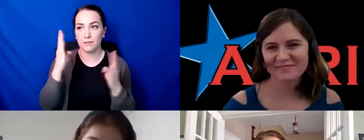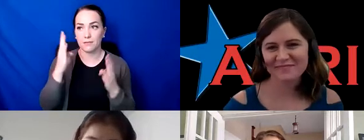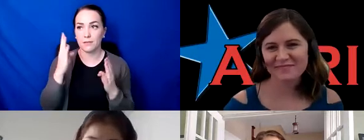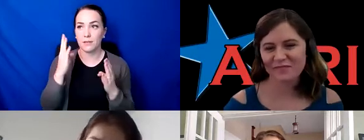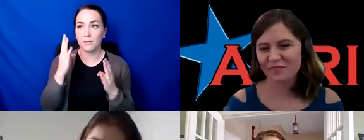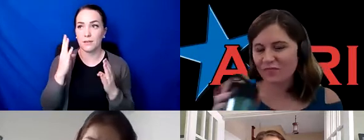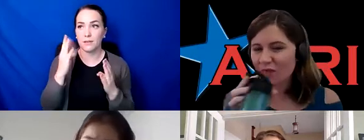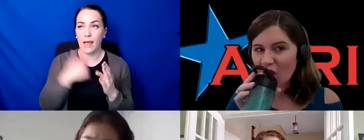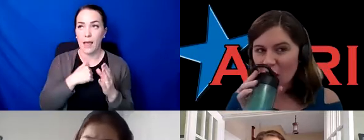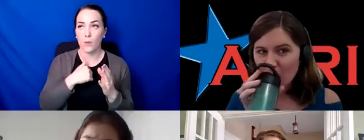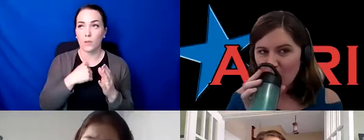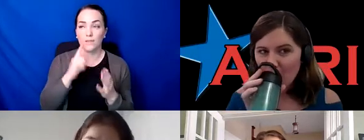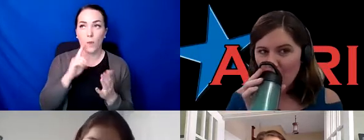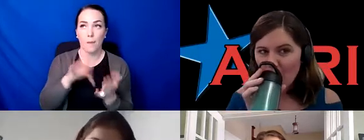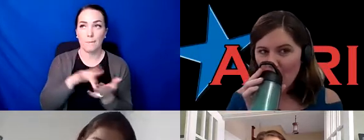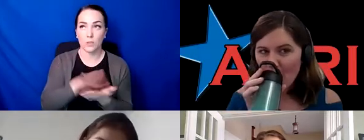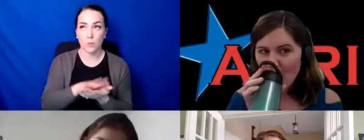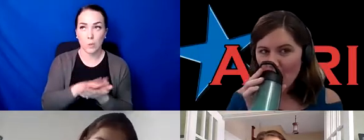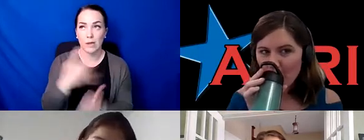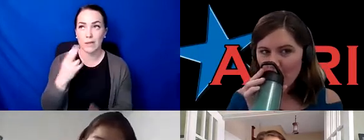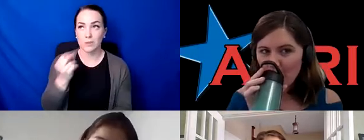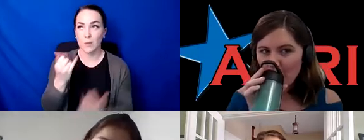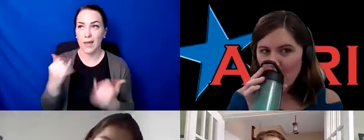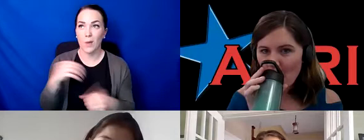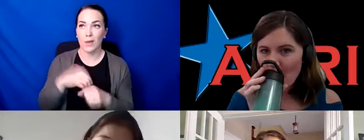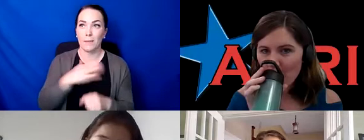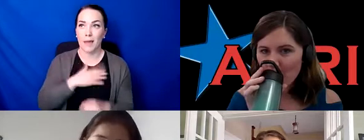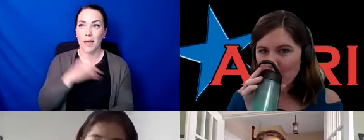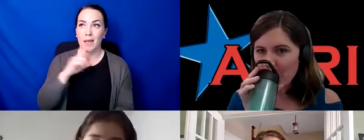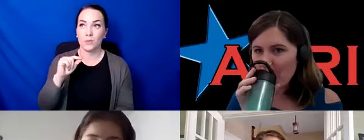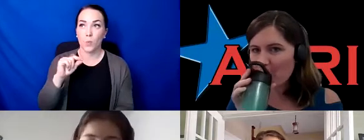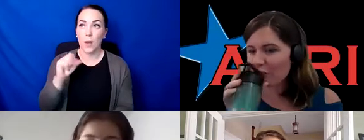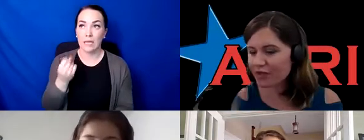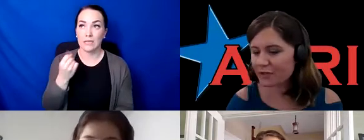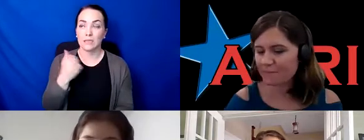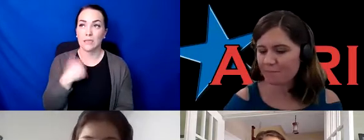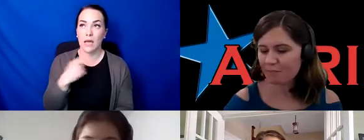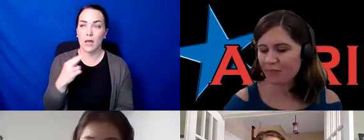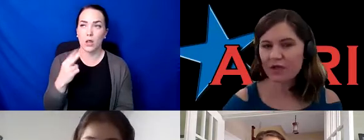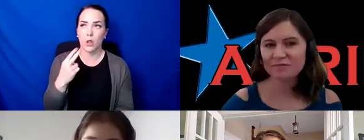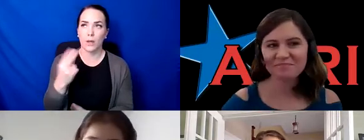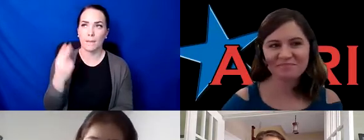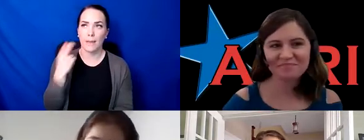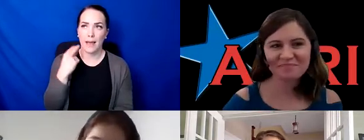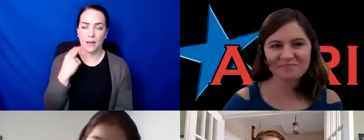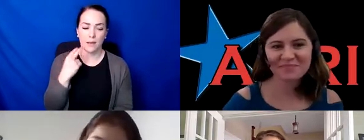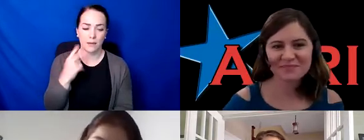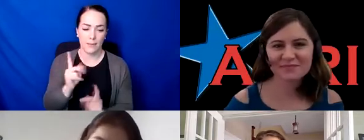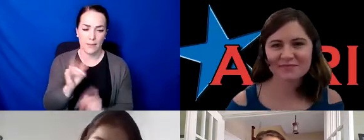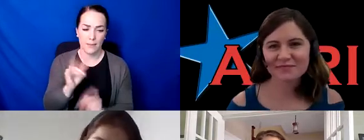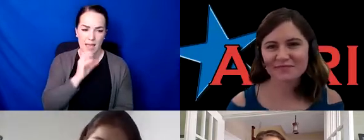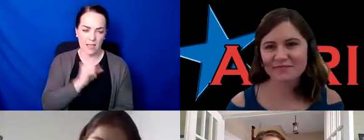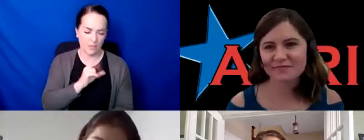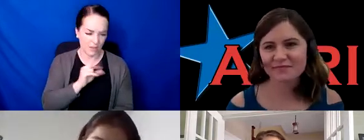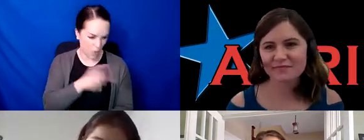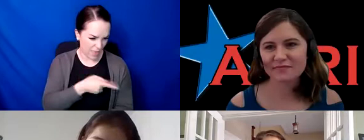school, high school, and then now as in my 20s, I look at people that age, I'm like, no, they couldn't possibly be, but yeah, they are.